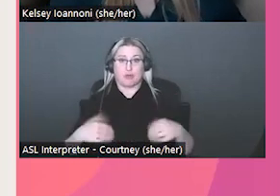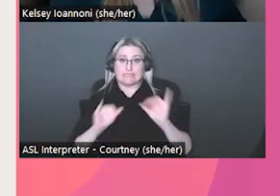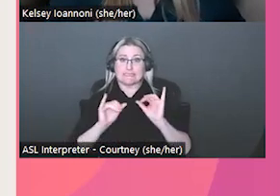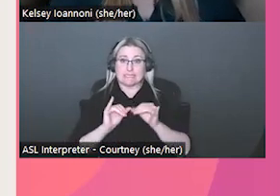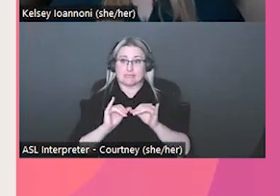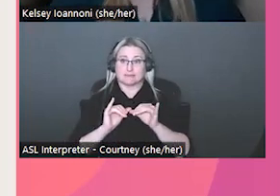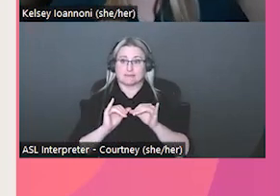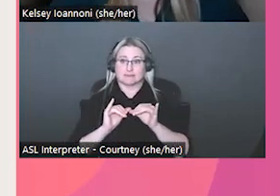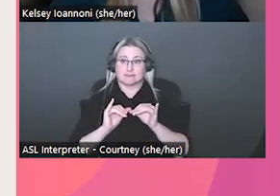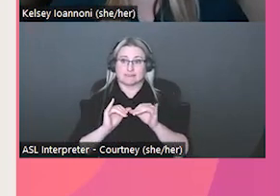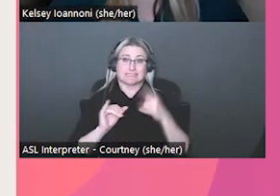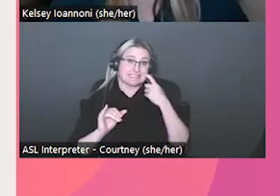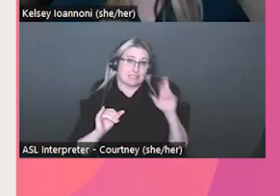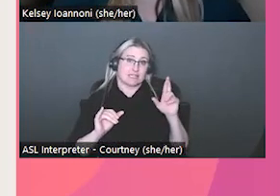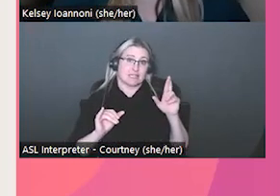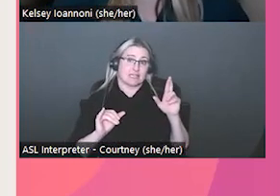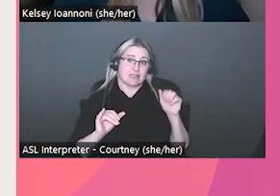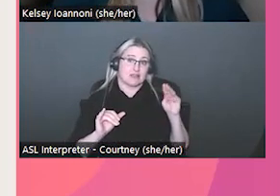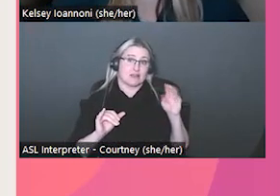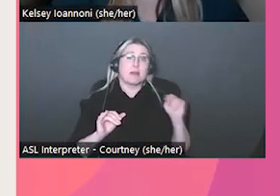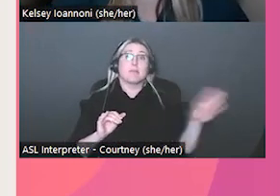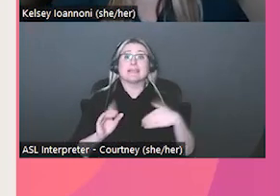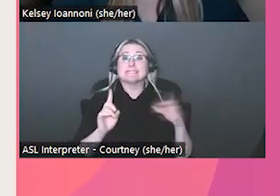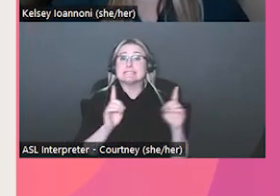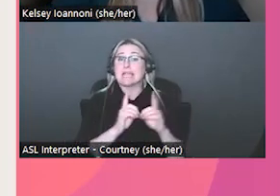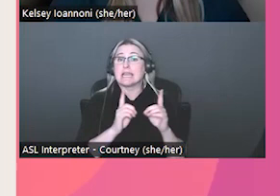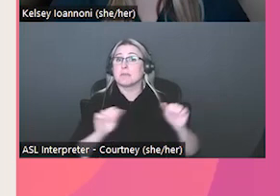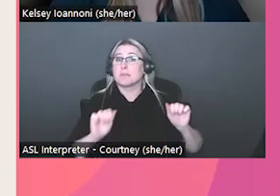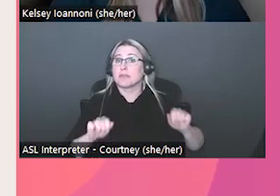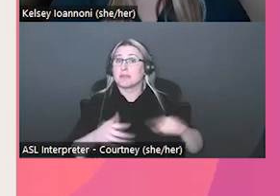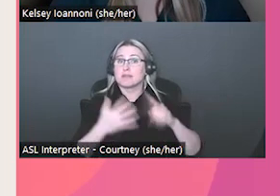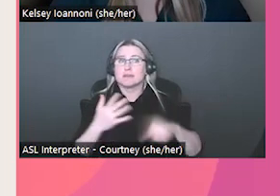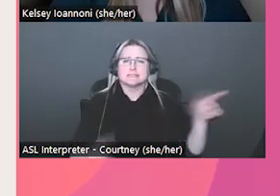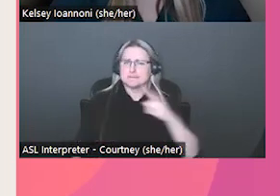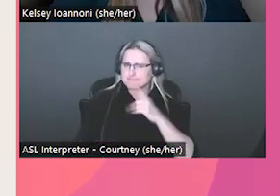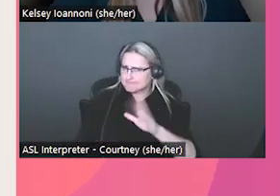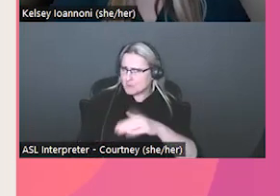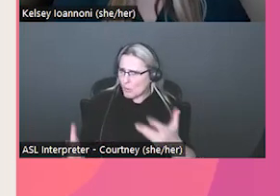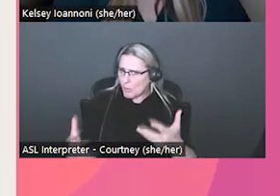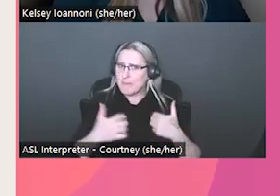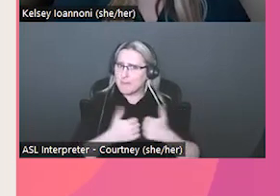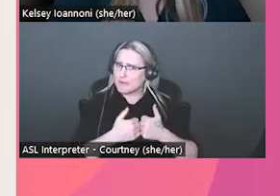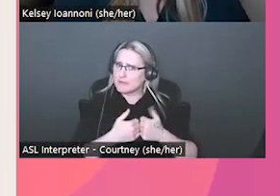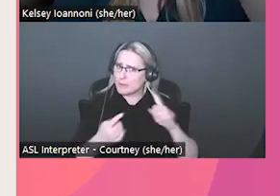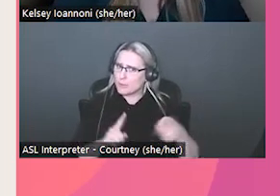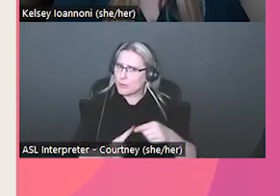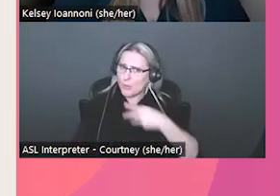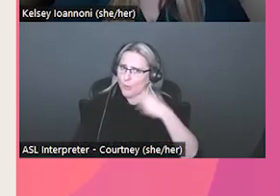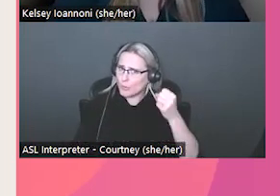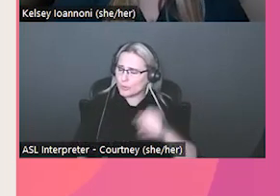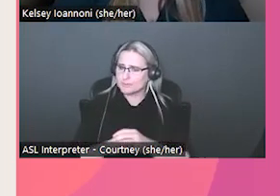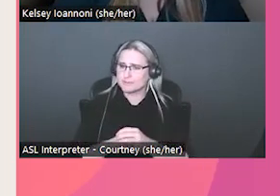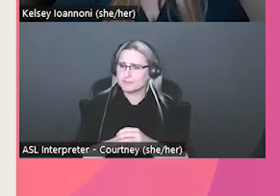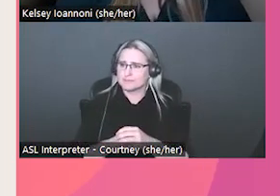as Roman was talking about on the last slide, my dating prospects. She would say to me, don't you want to have a boyfriend when you're older, Kelsey?